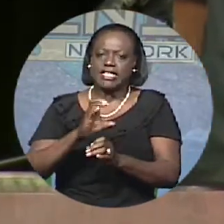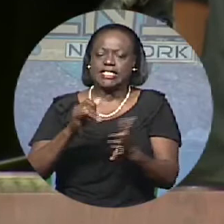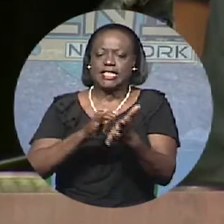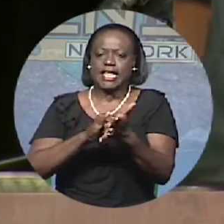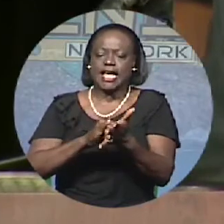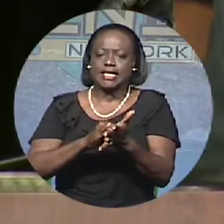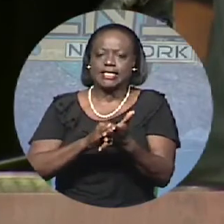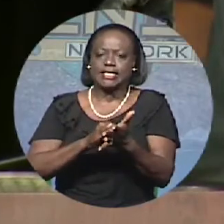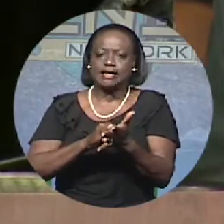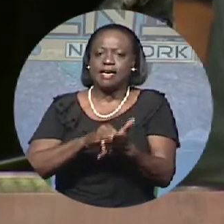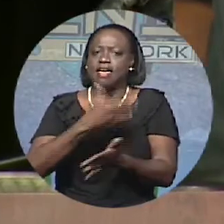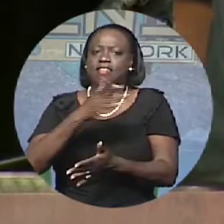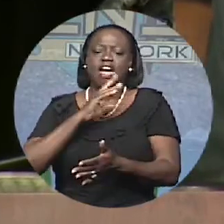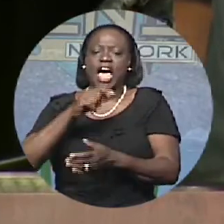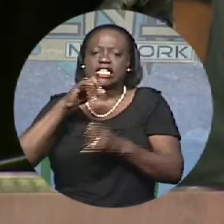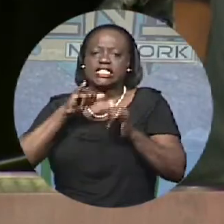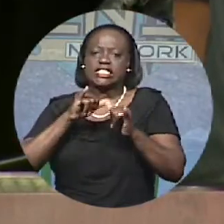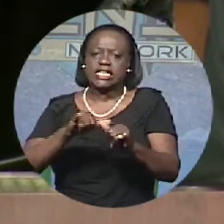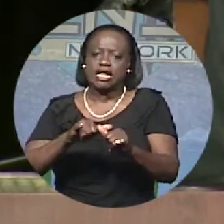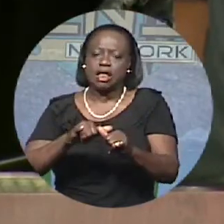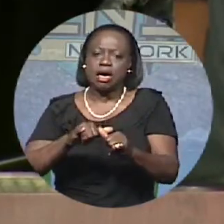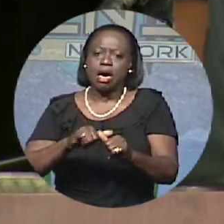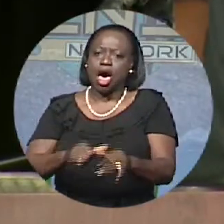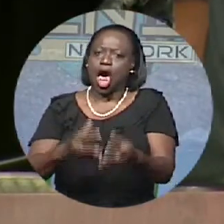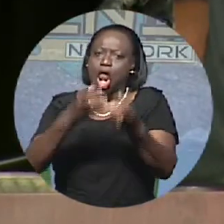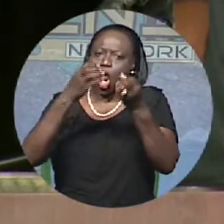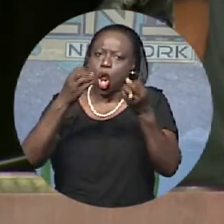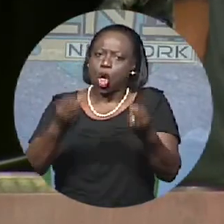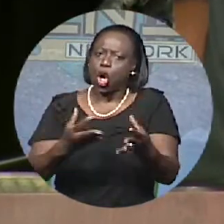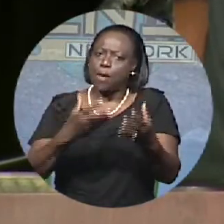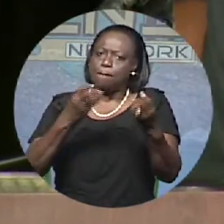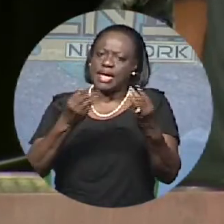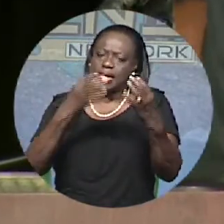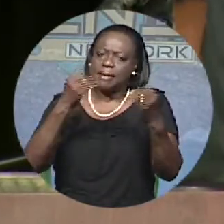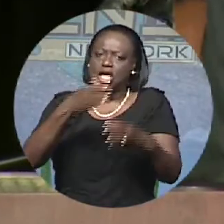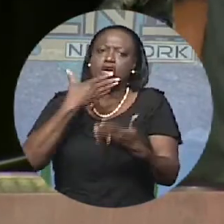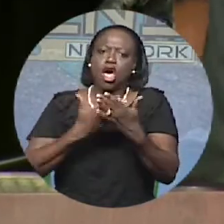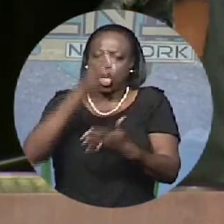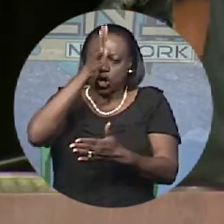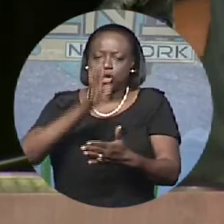that there are still a whole lot of good men